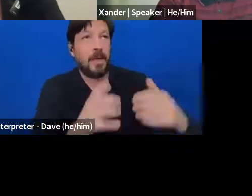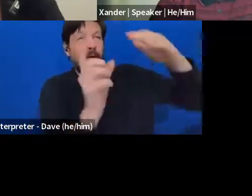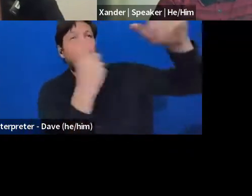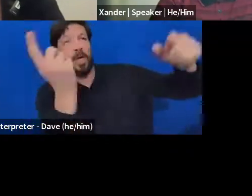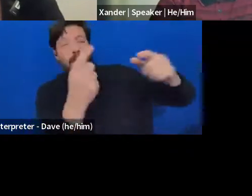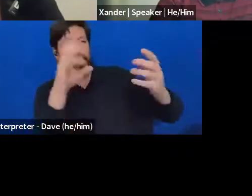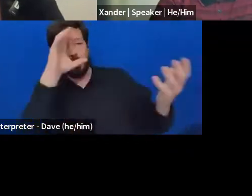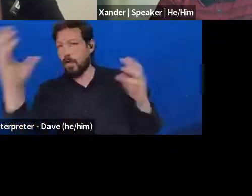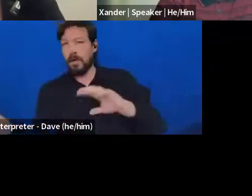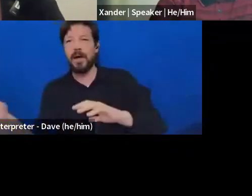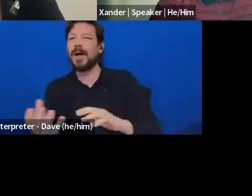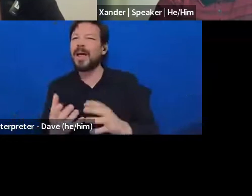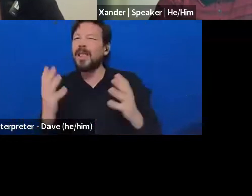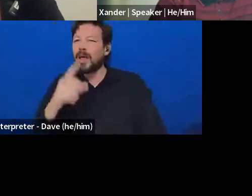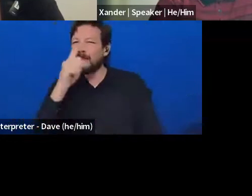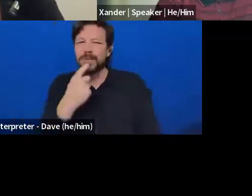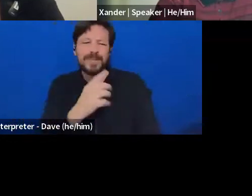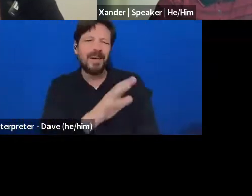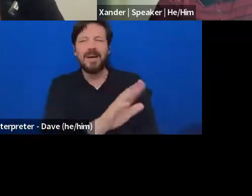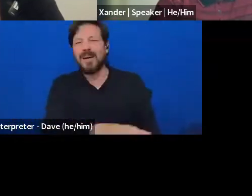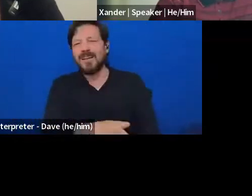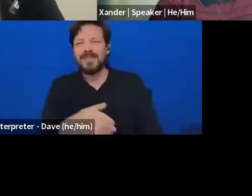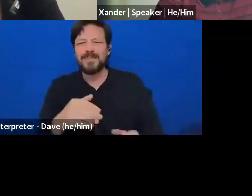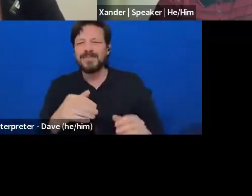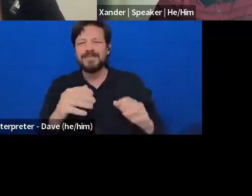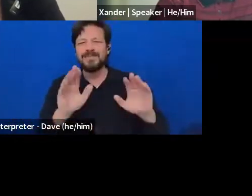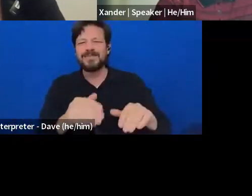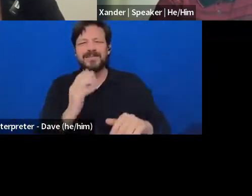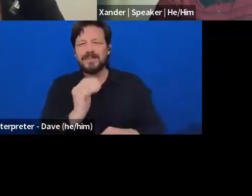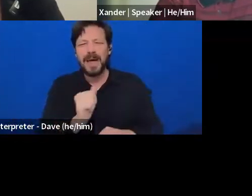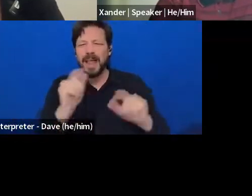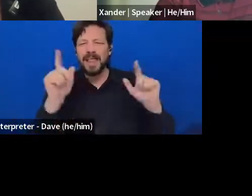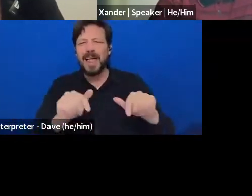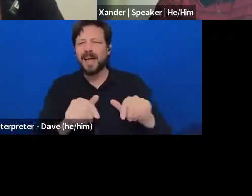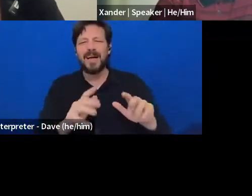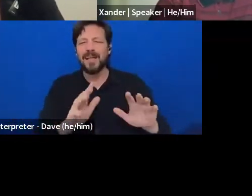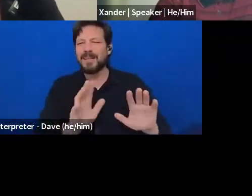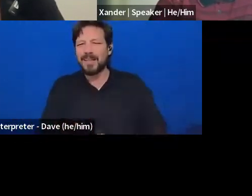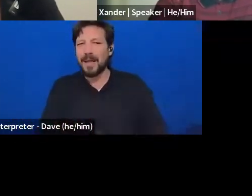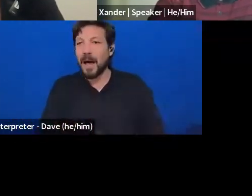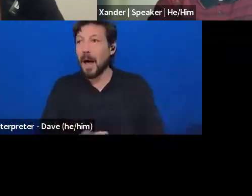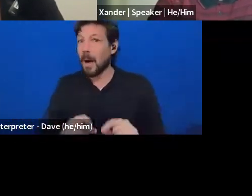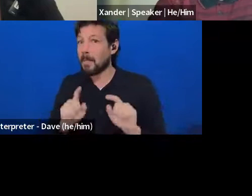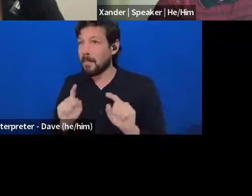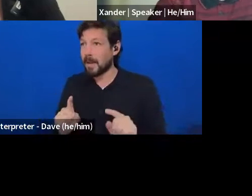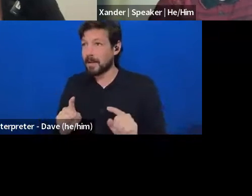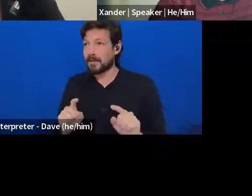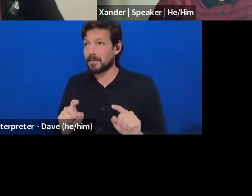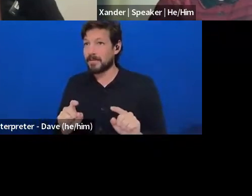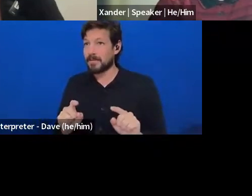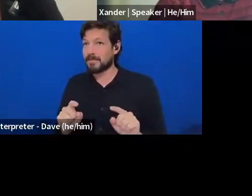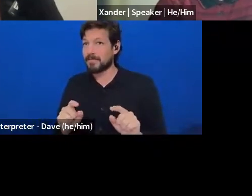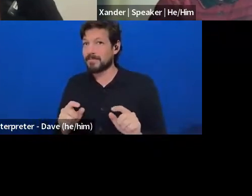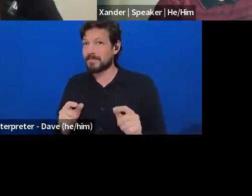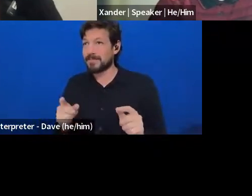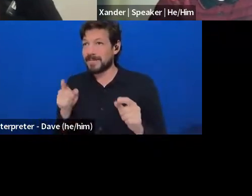just get over it. It's fine. It's loud. It's supposed to. But being validated and be like, it is loud. It is hurtful.